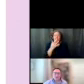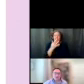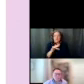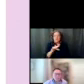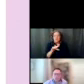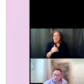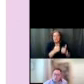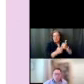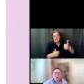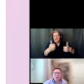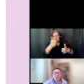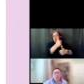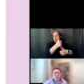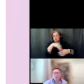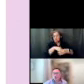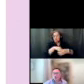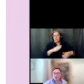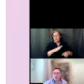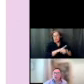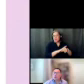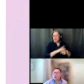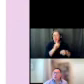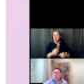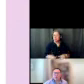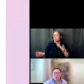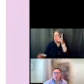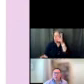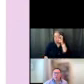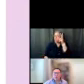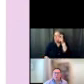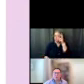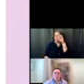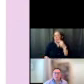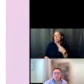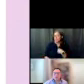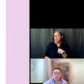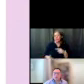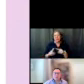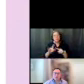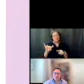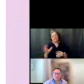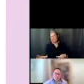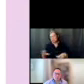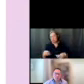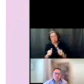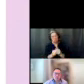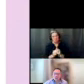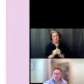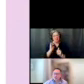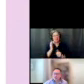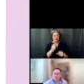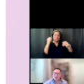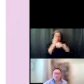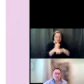receptive. But this is all part of fighting for what we need, and for our voice, and just being